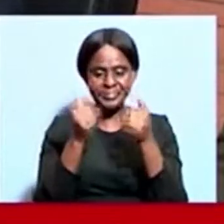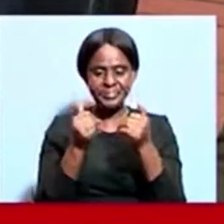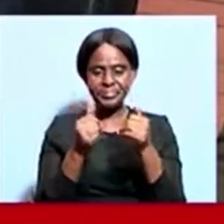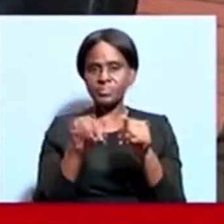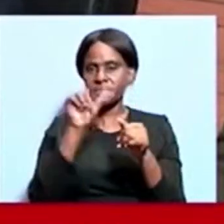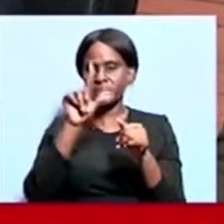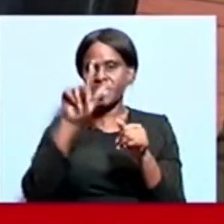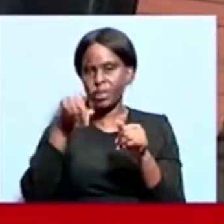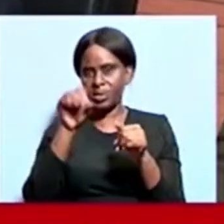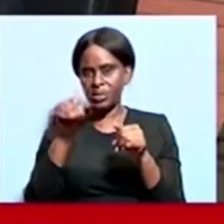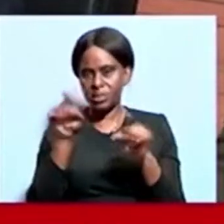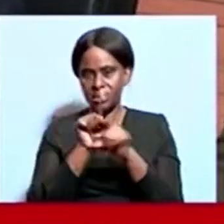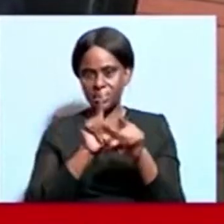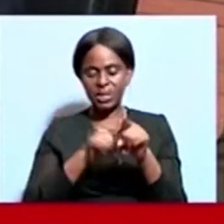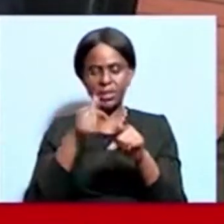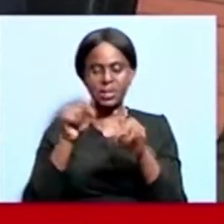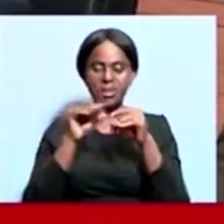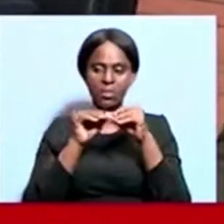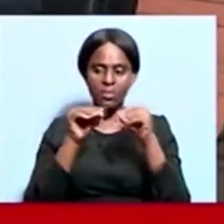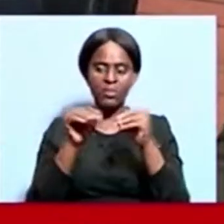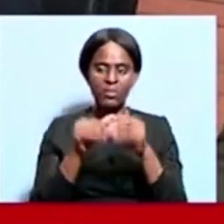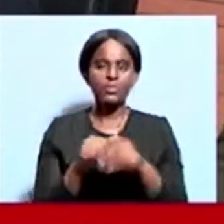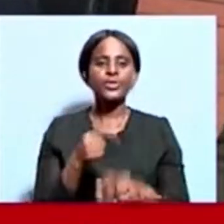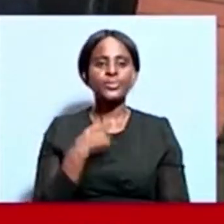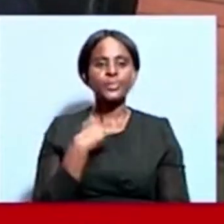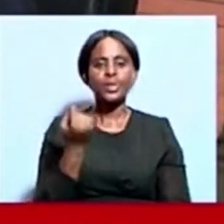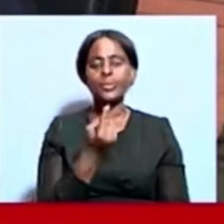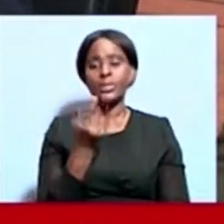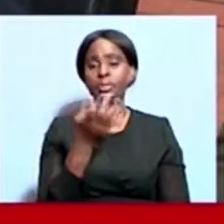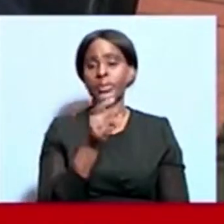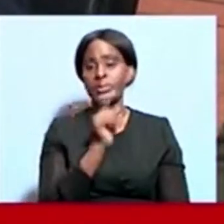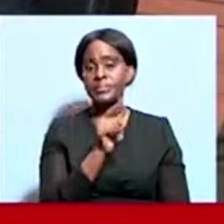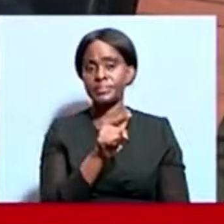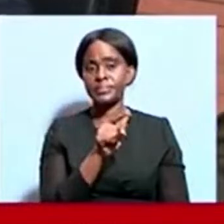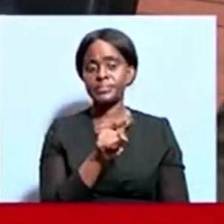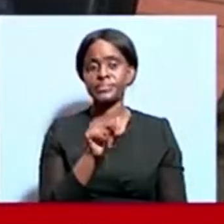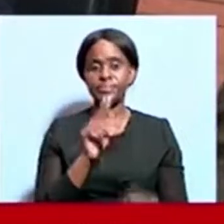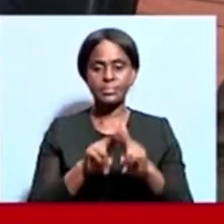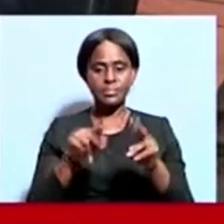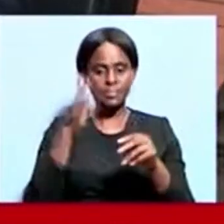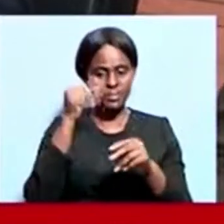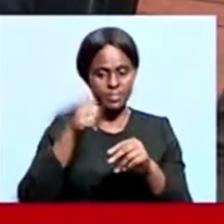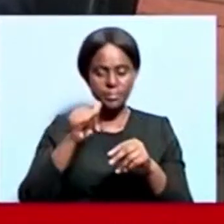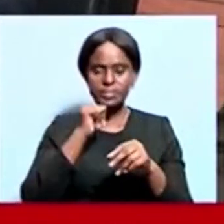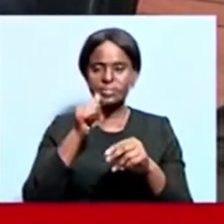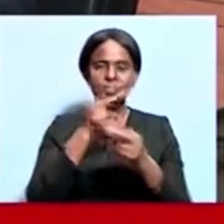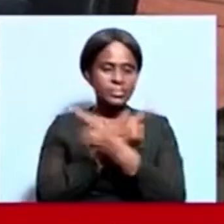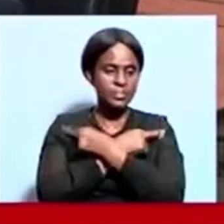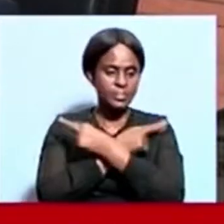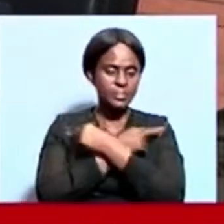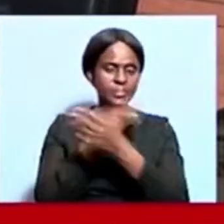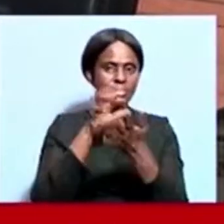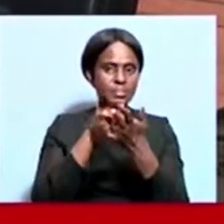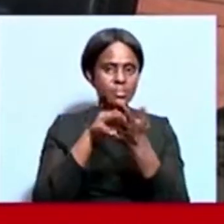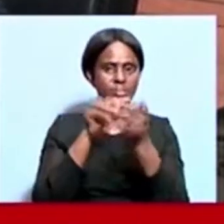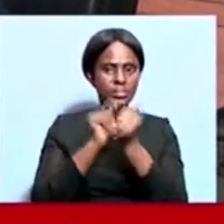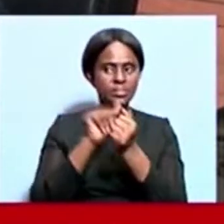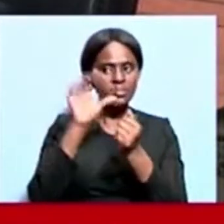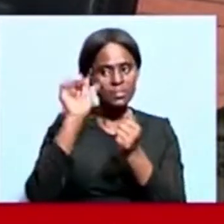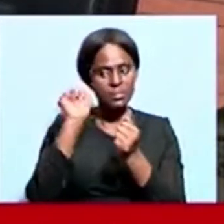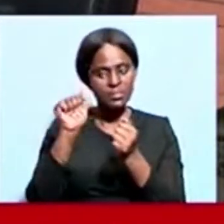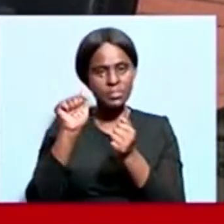then you contract, you move on. So I wanted this chair to find out why they couldn't rest the matter with the attorney,